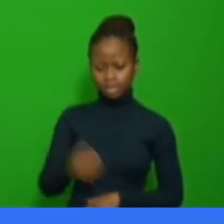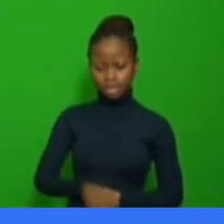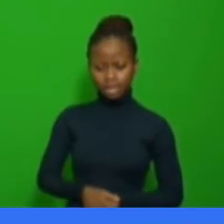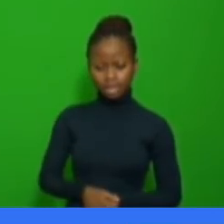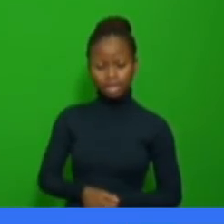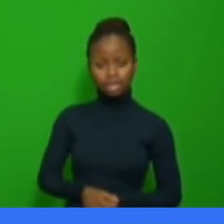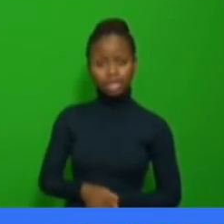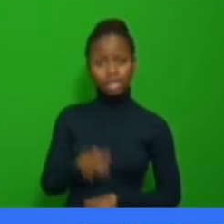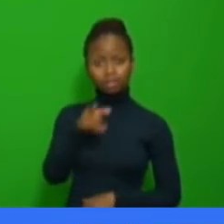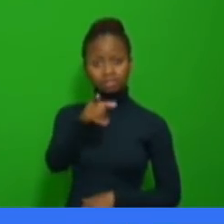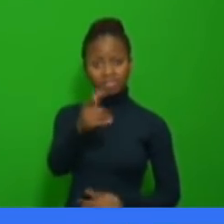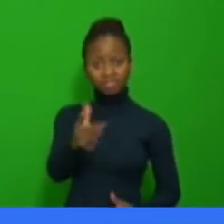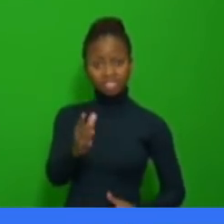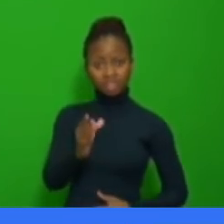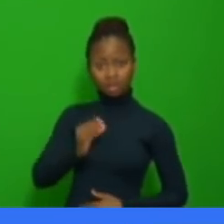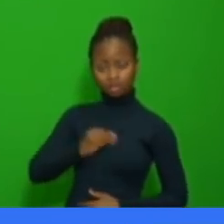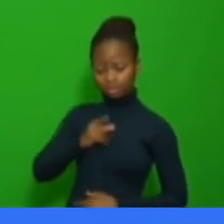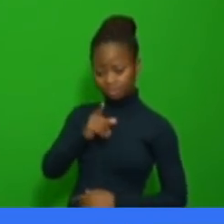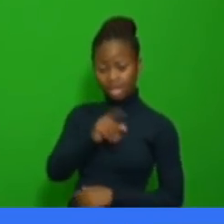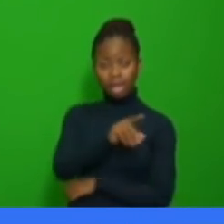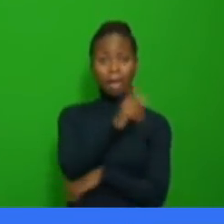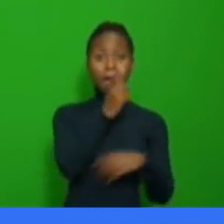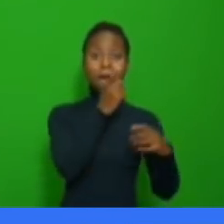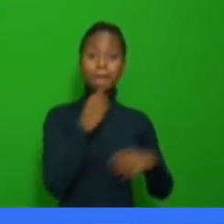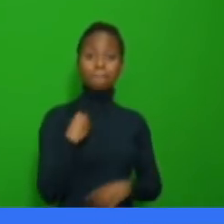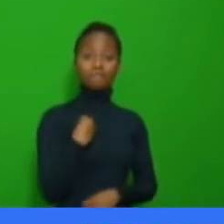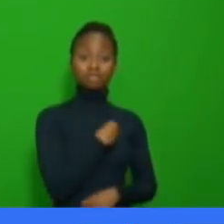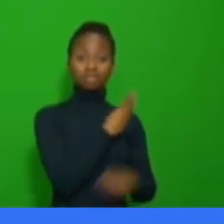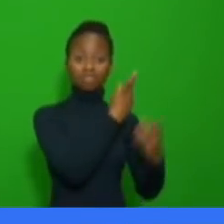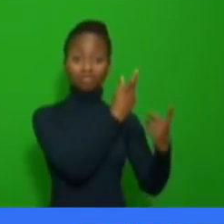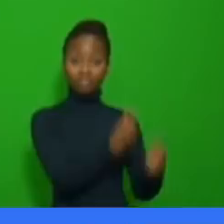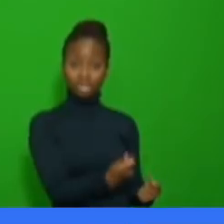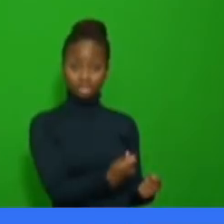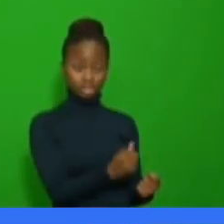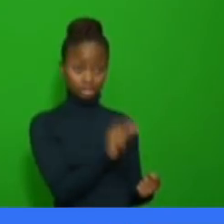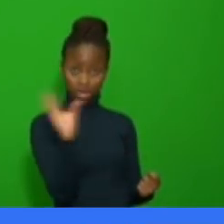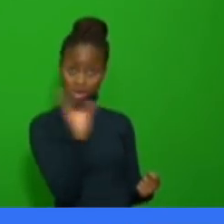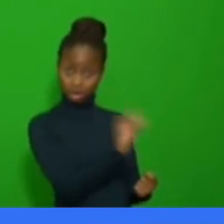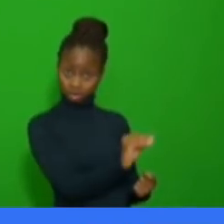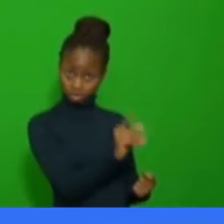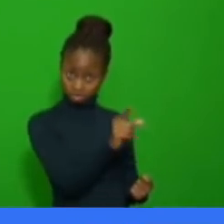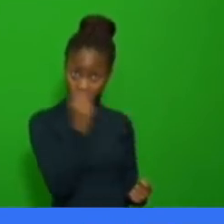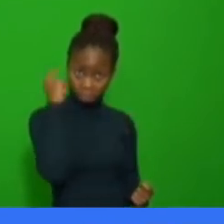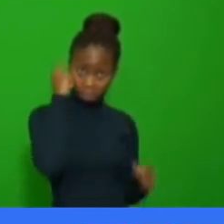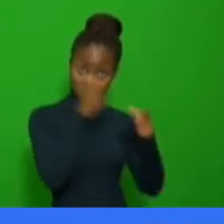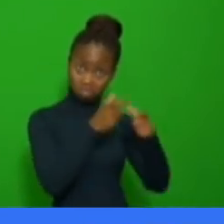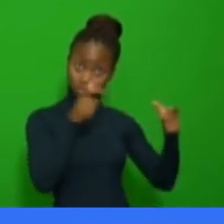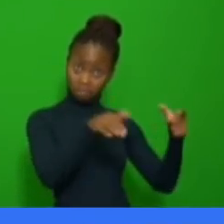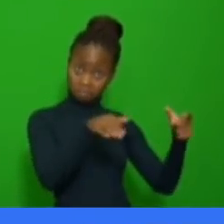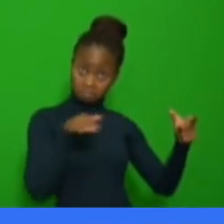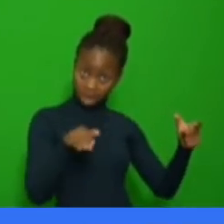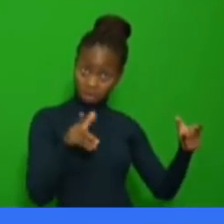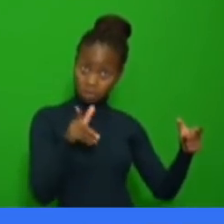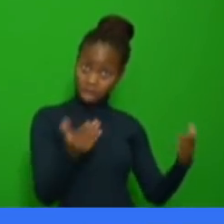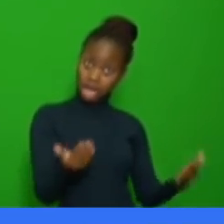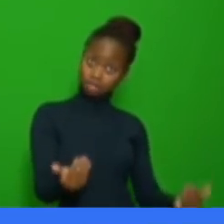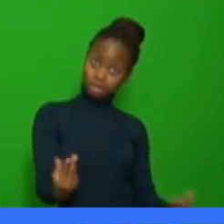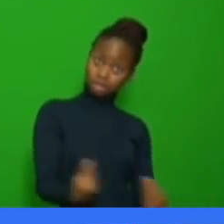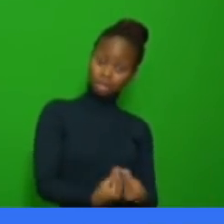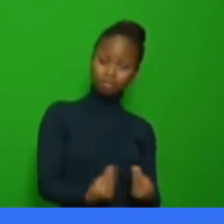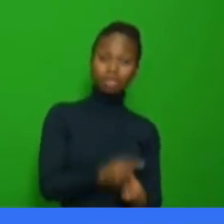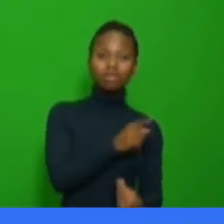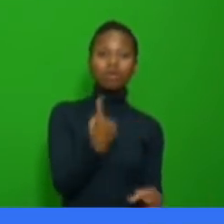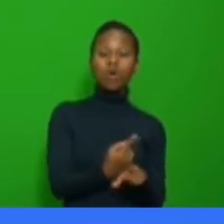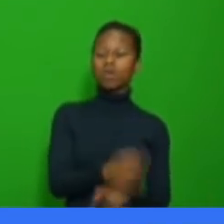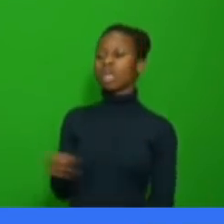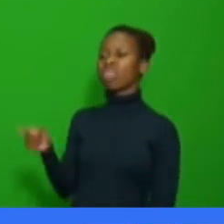No. If you ask the Minister of Finance whether he expects the Reserve Bank to do something, he will refer you here.